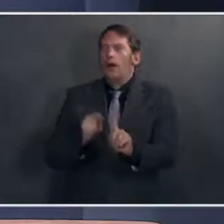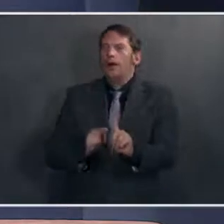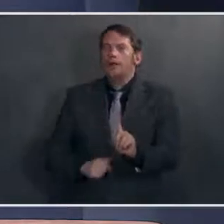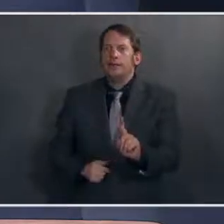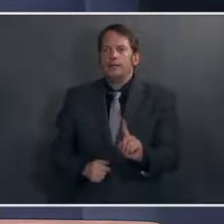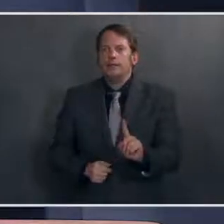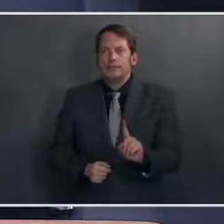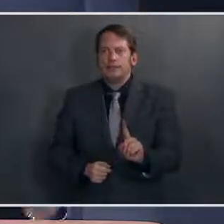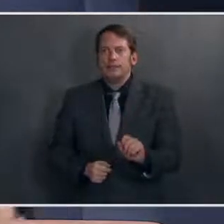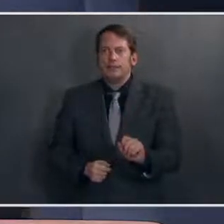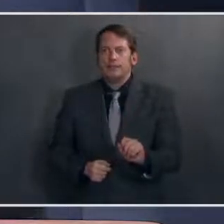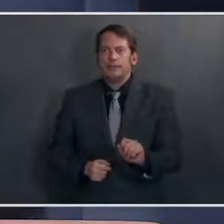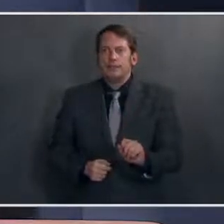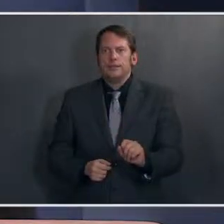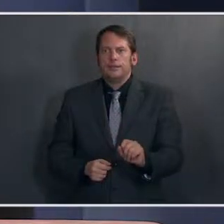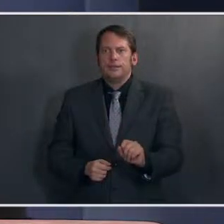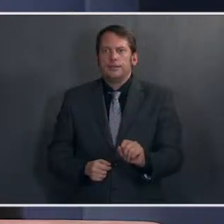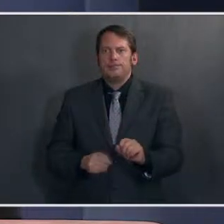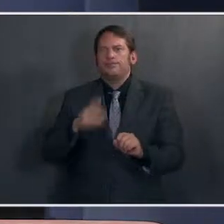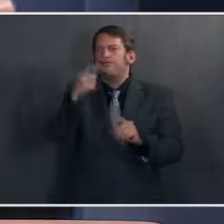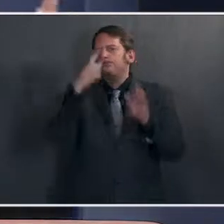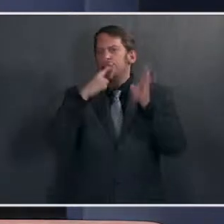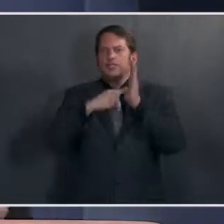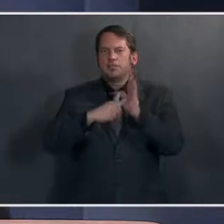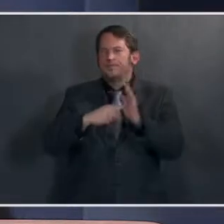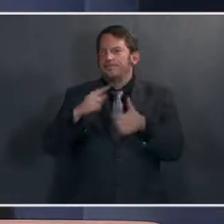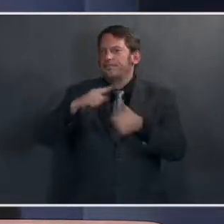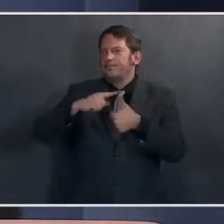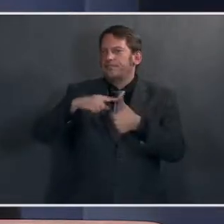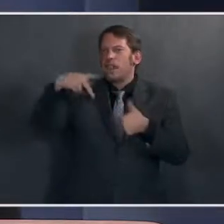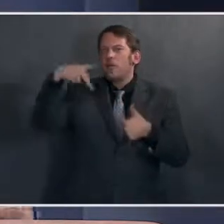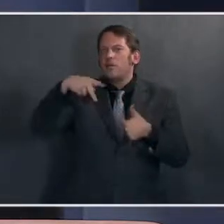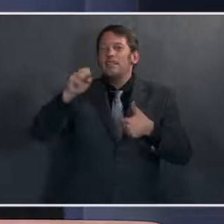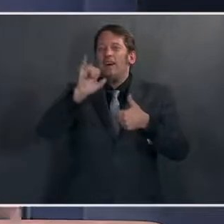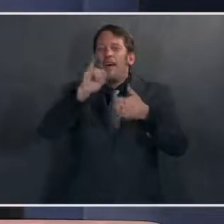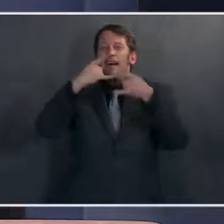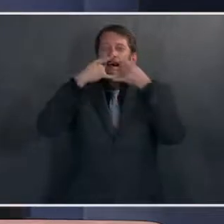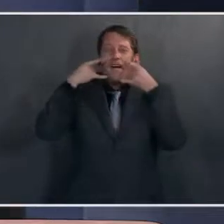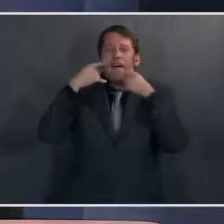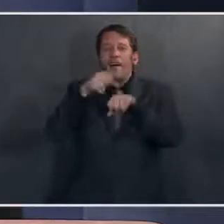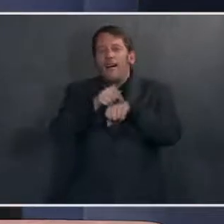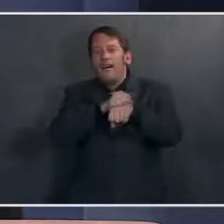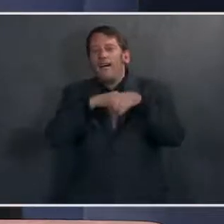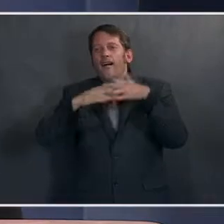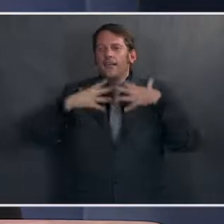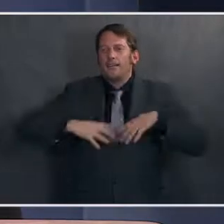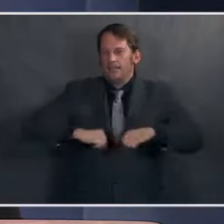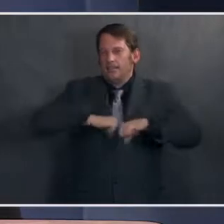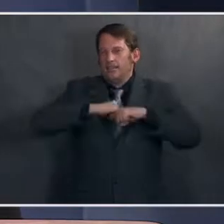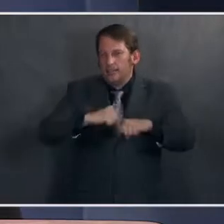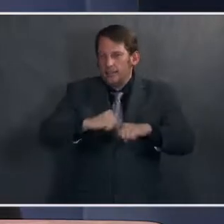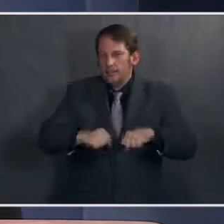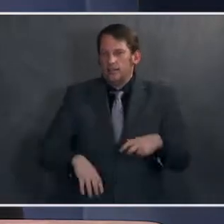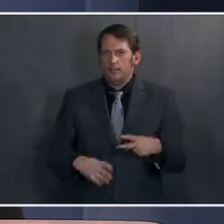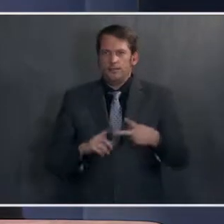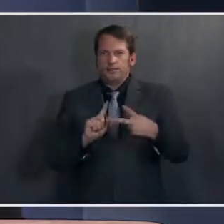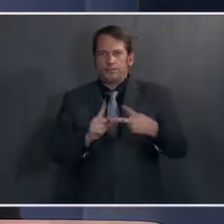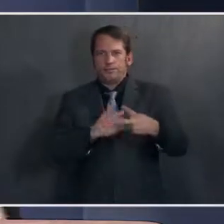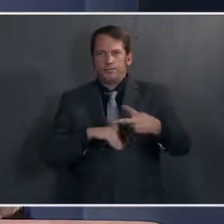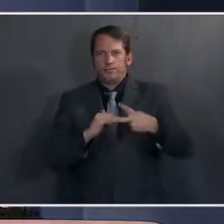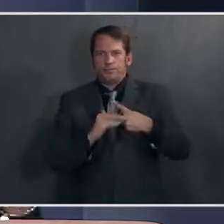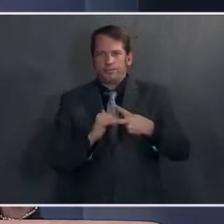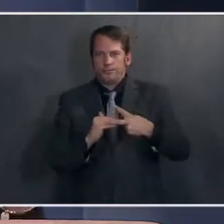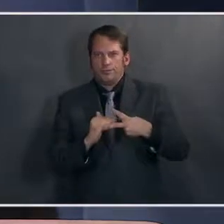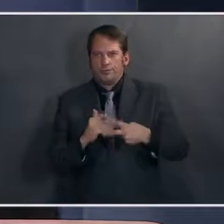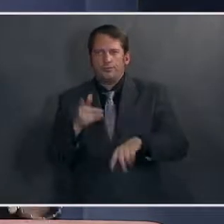materials, on PPE, on syringes, and at the appropriate time, we can certainly use it for that.